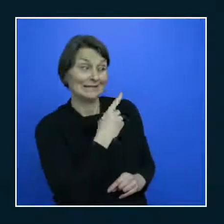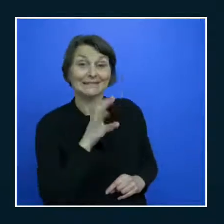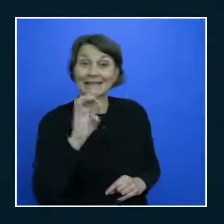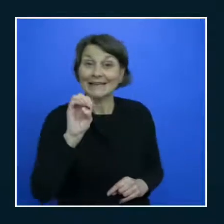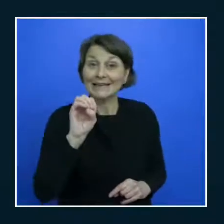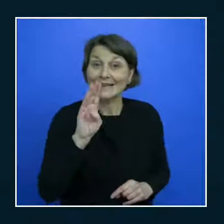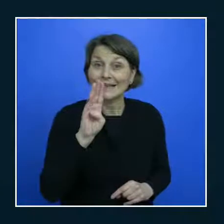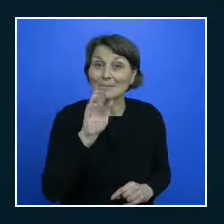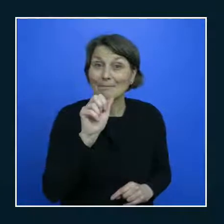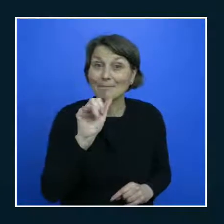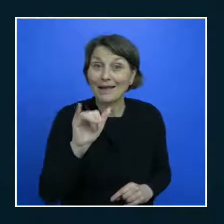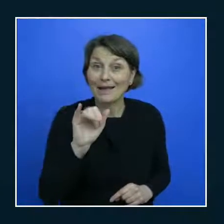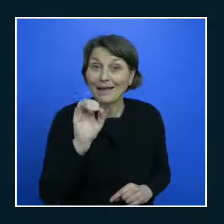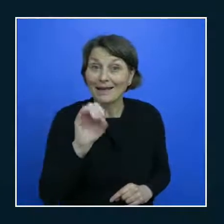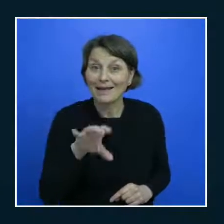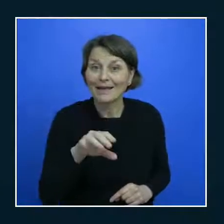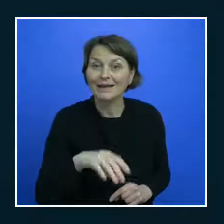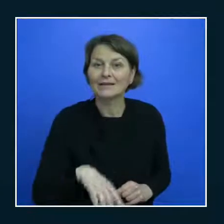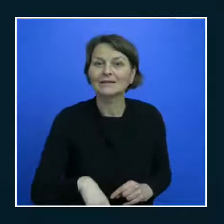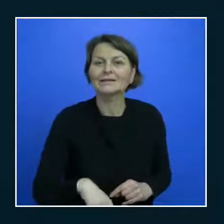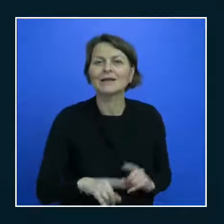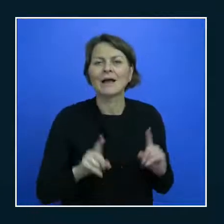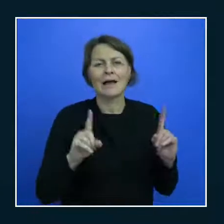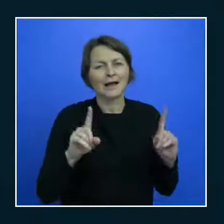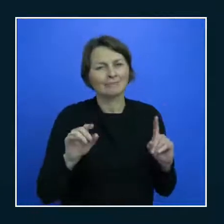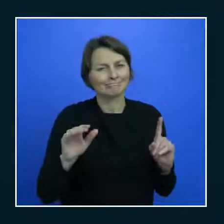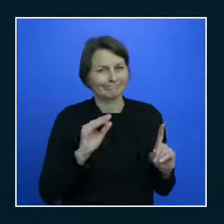Not yet. Not until we buy a couple, Lars.